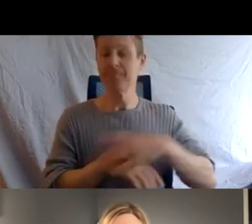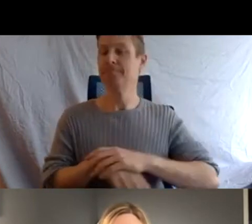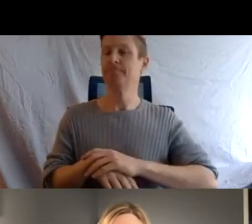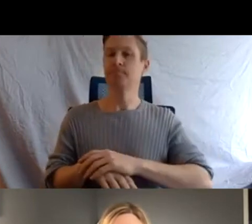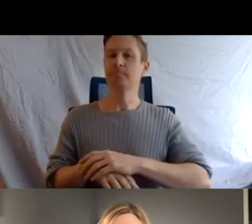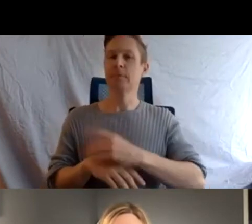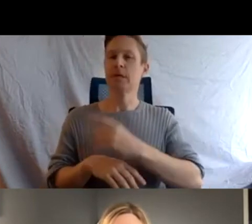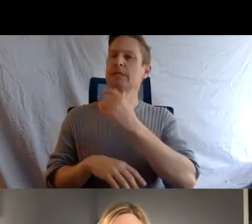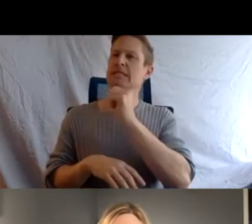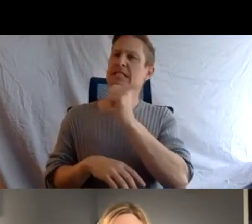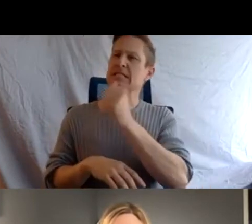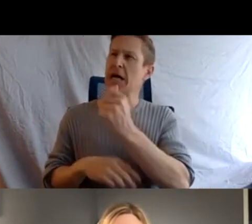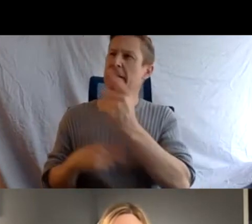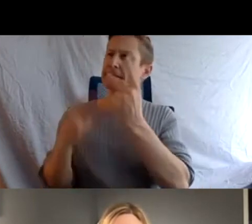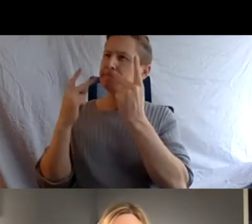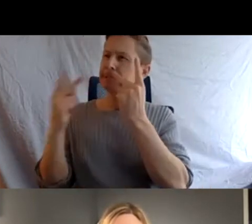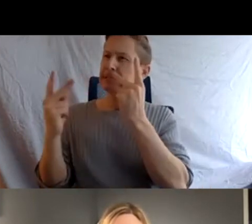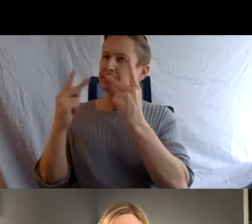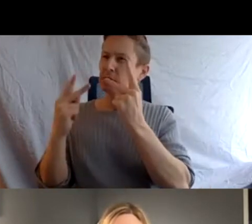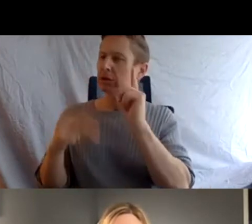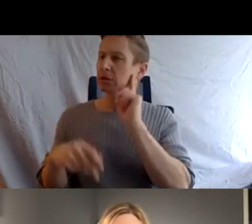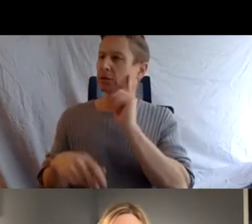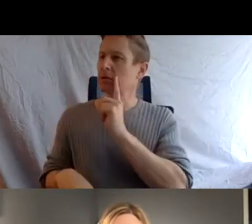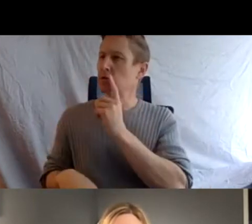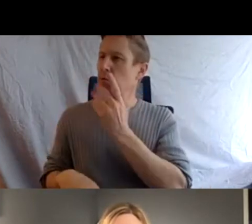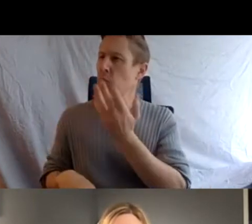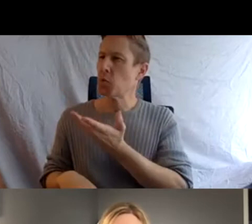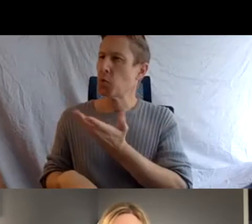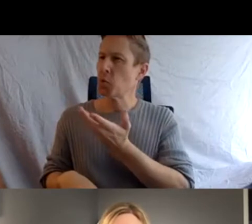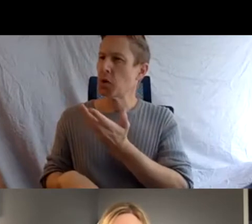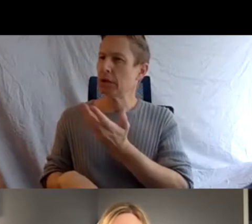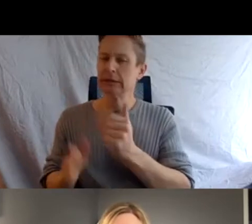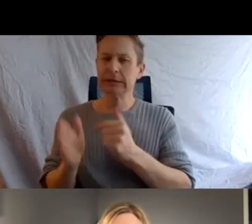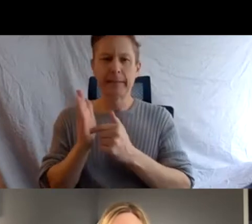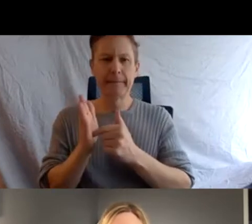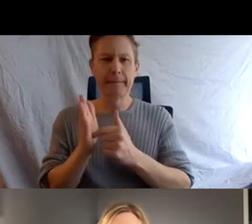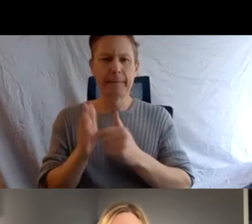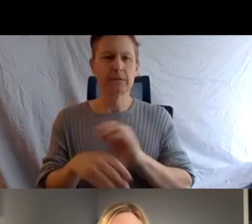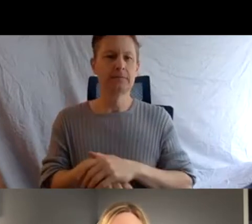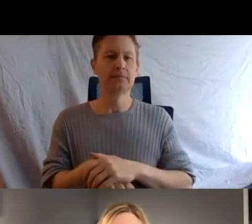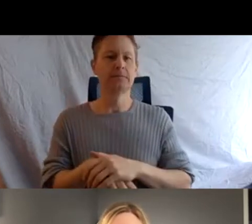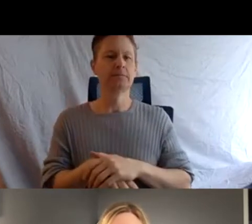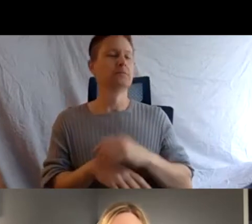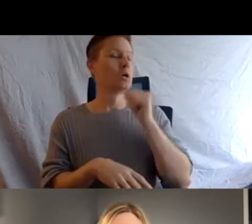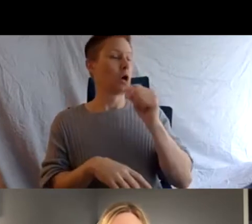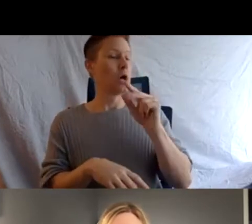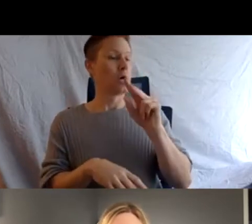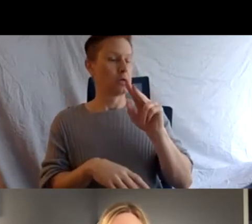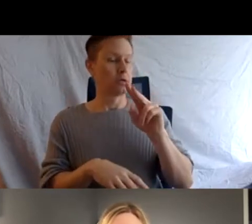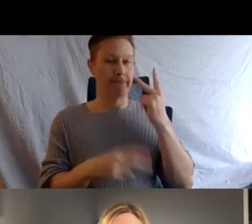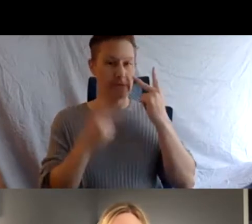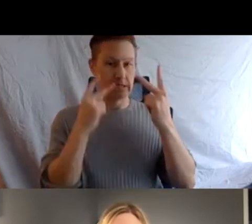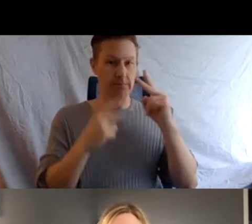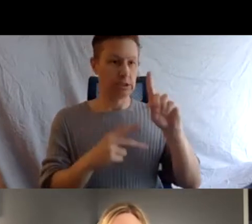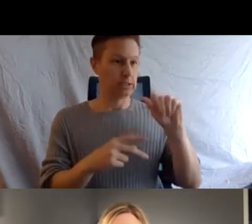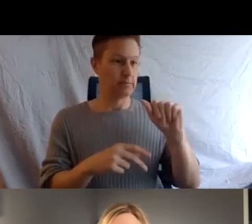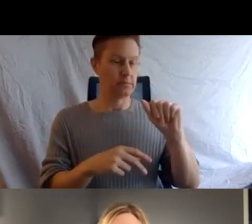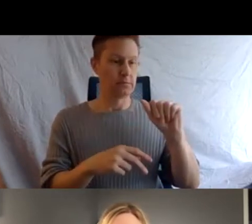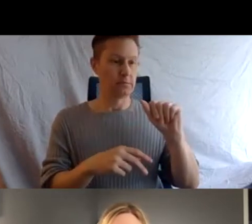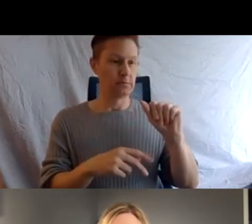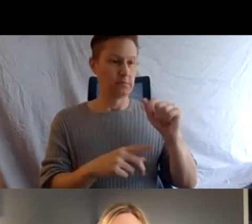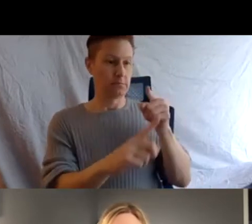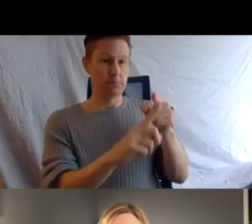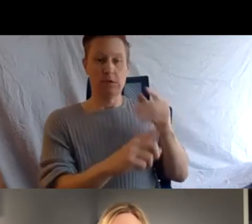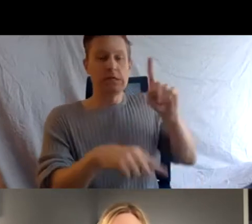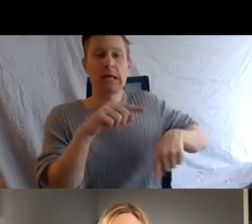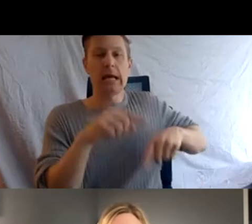a non-visible disability? Give me an example. So a non-visible disability is a disability that you can't see. So